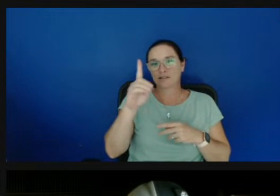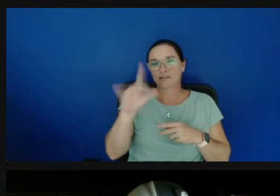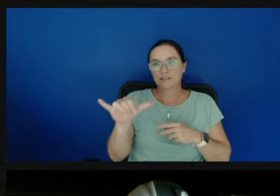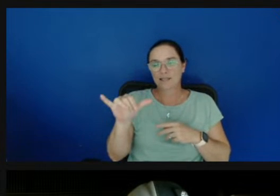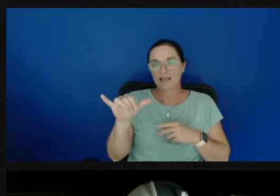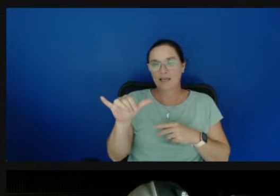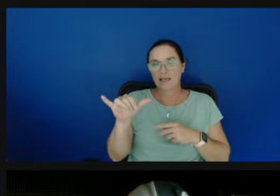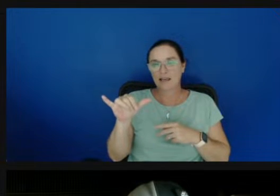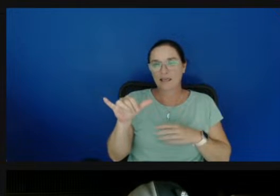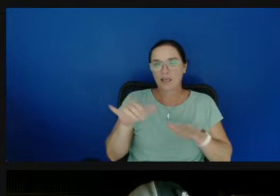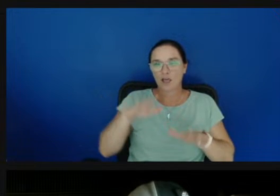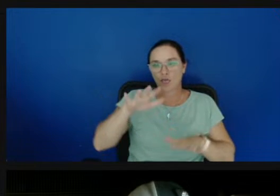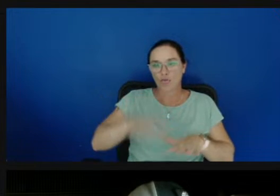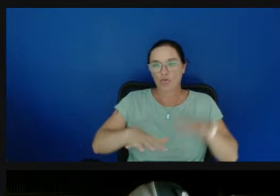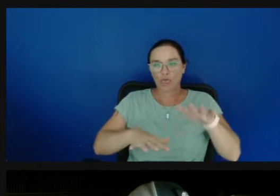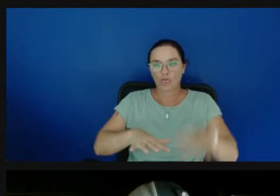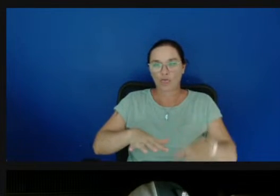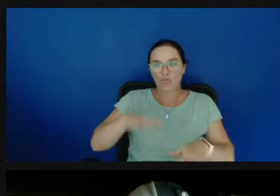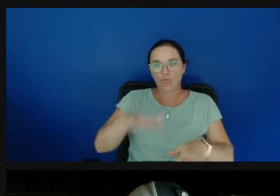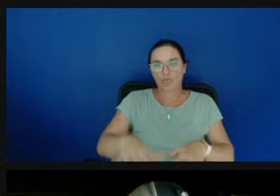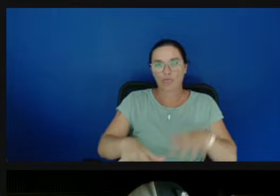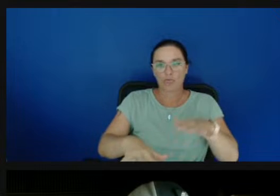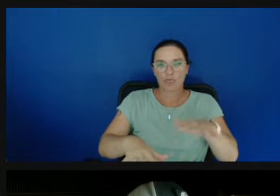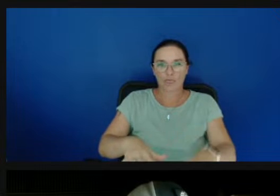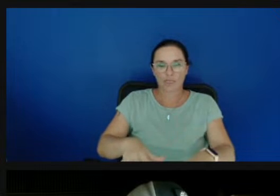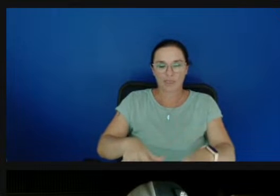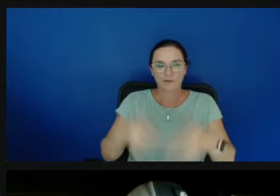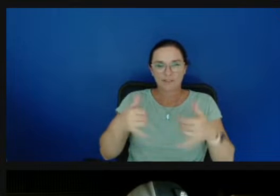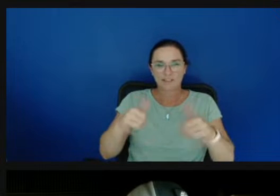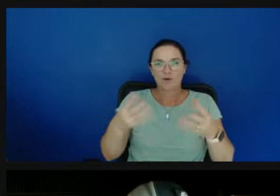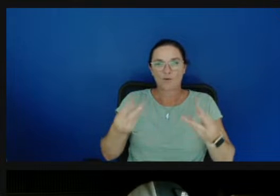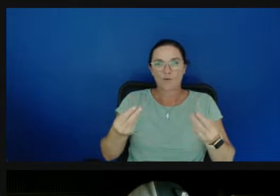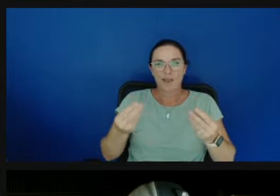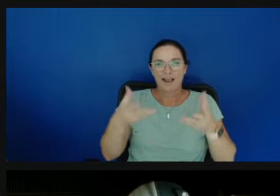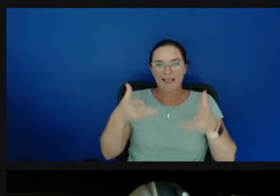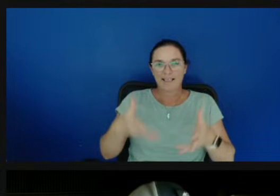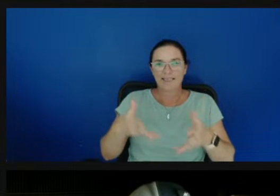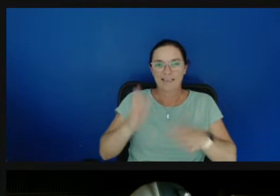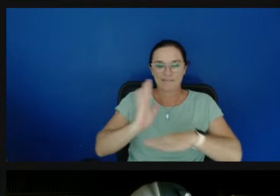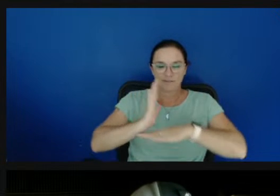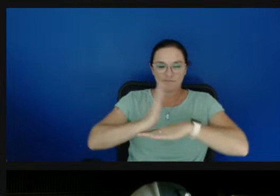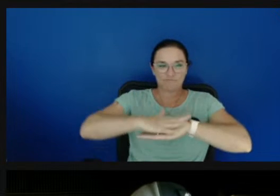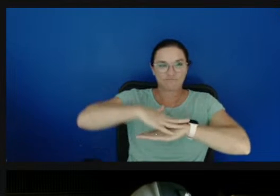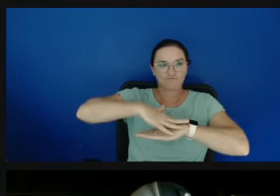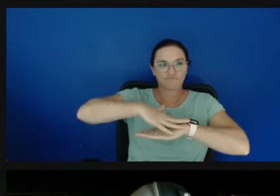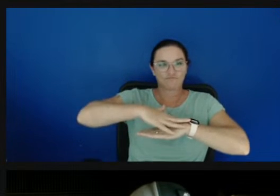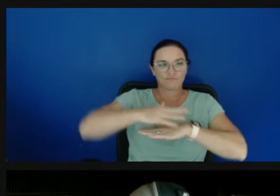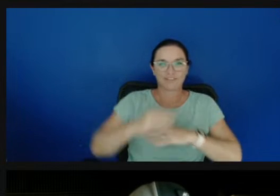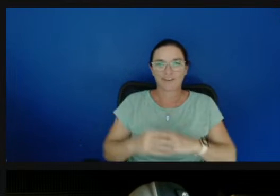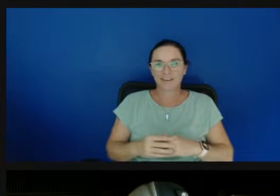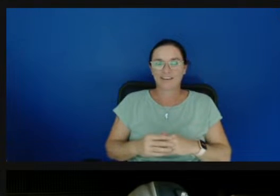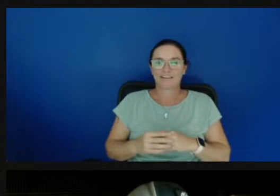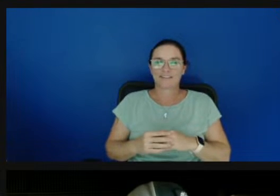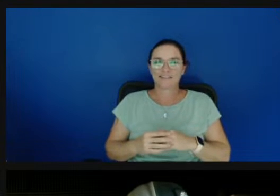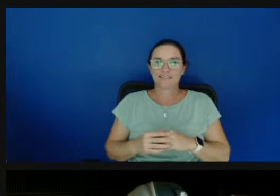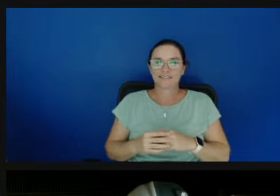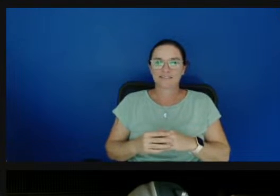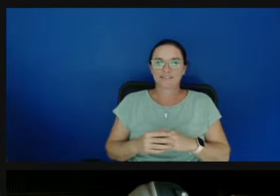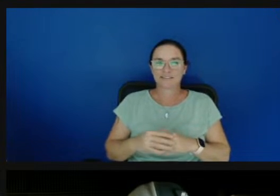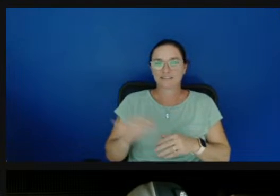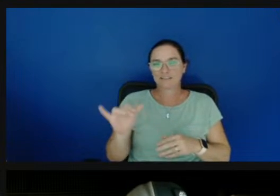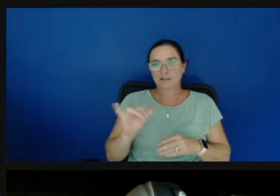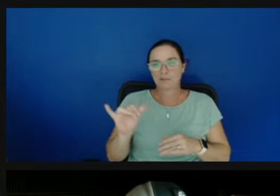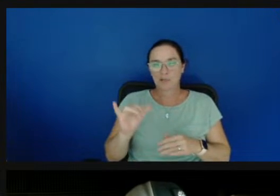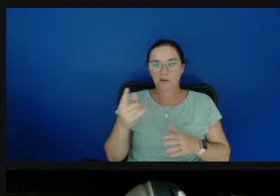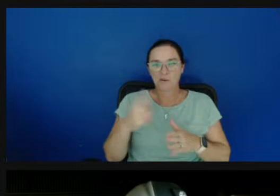way across that still wet ash and left his paw prints. Not too dissimilar to what we imagine